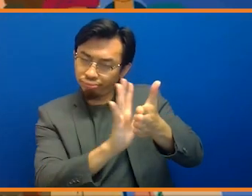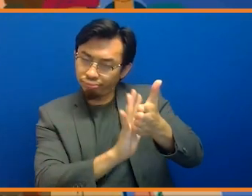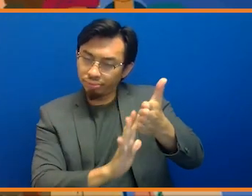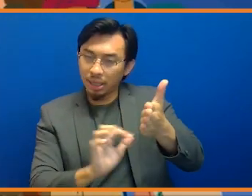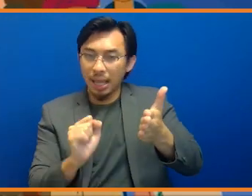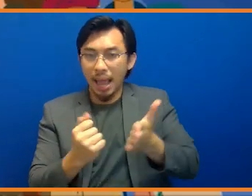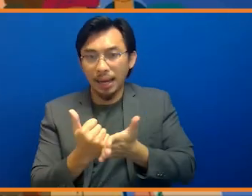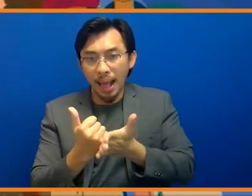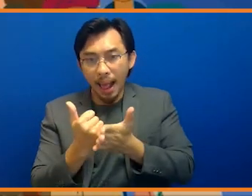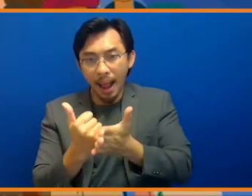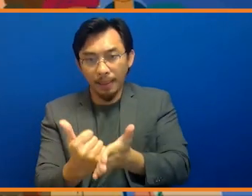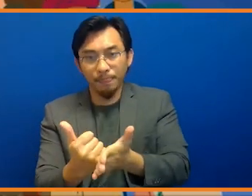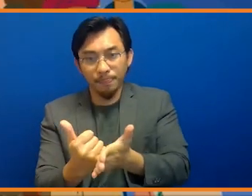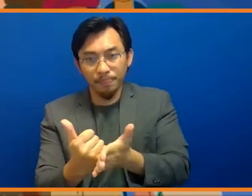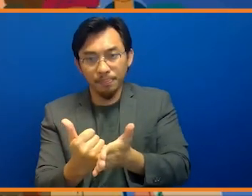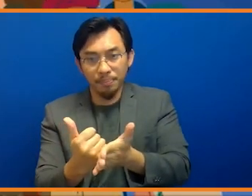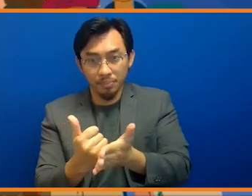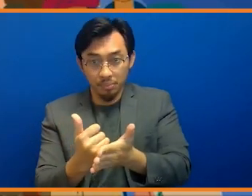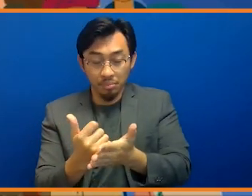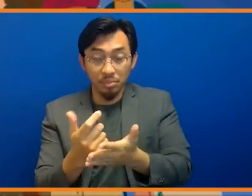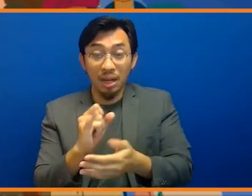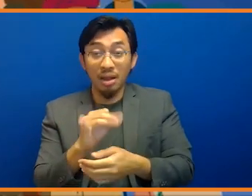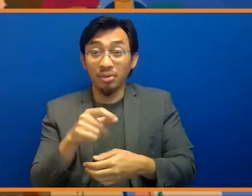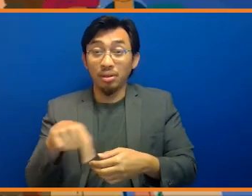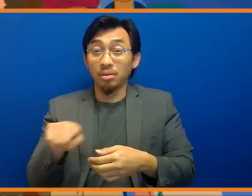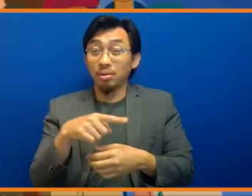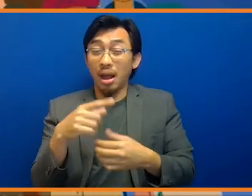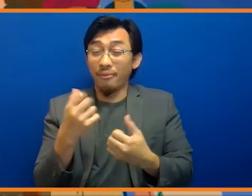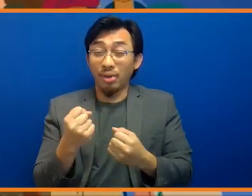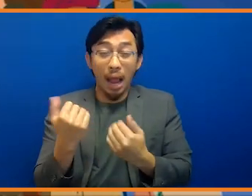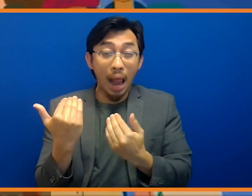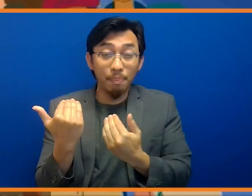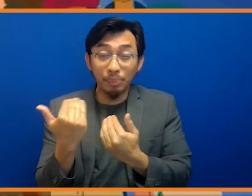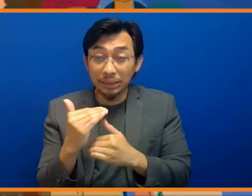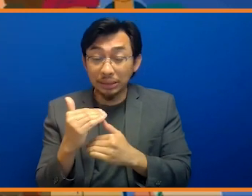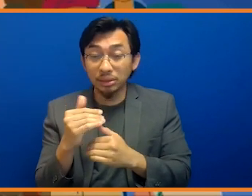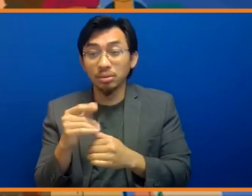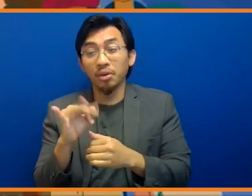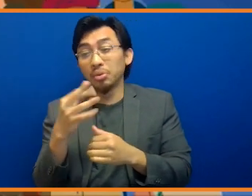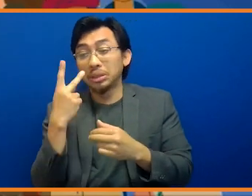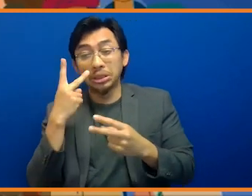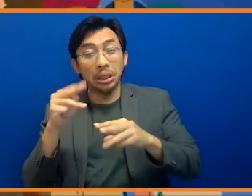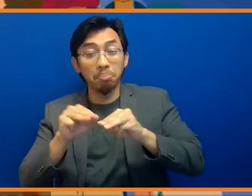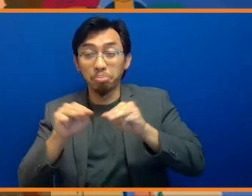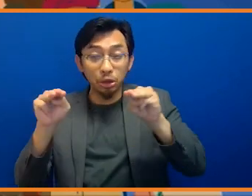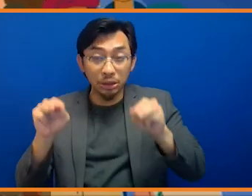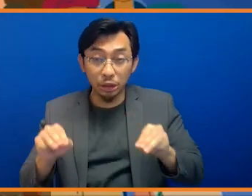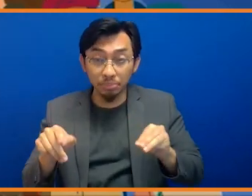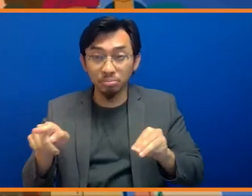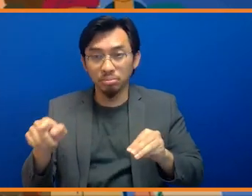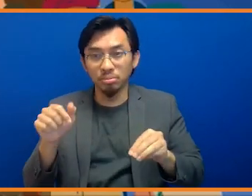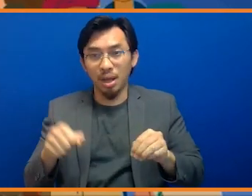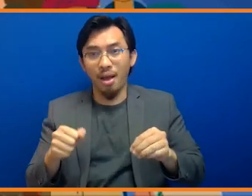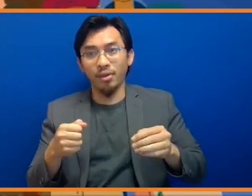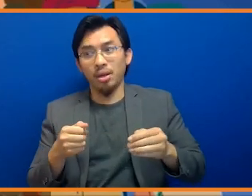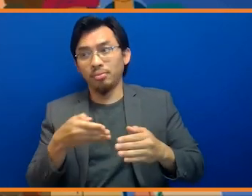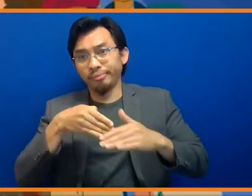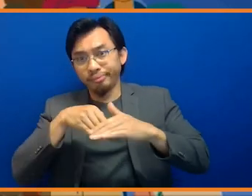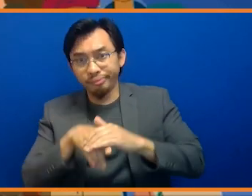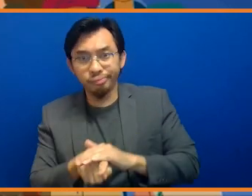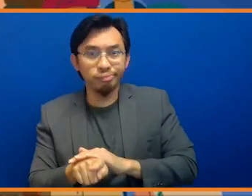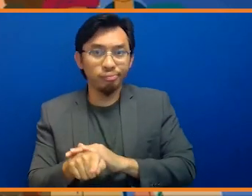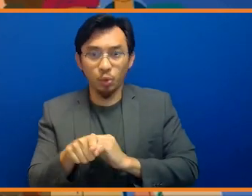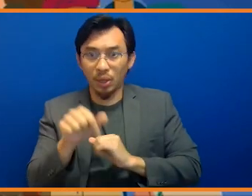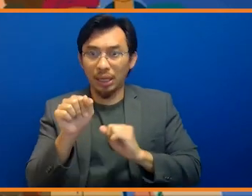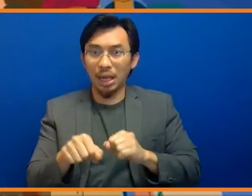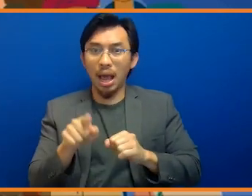people, not if they have very little time to visit the museum. So when they come to that room and see, they can see